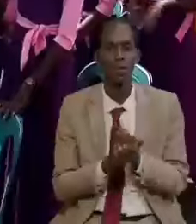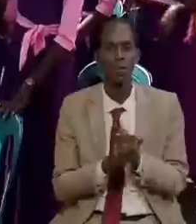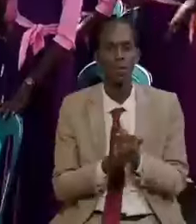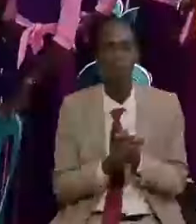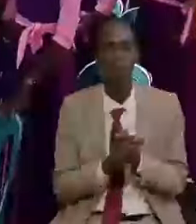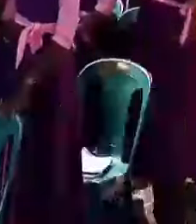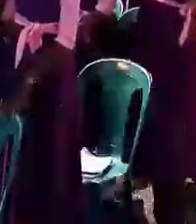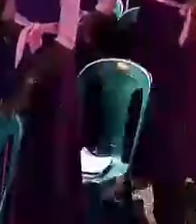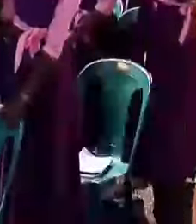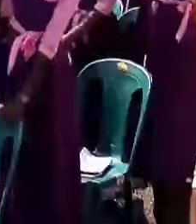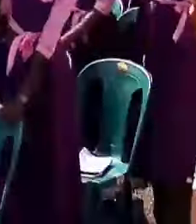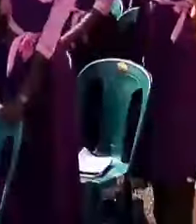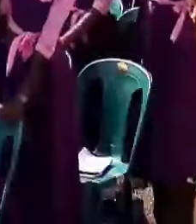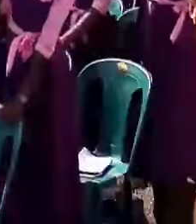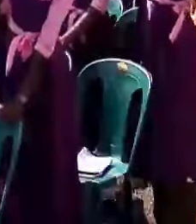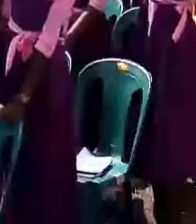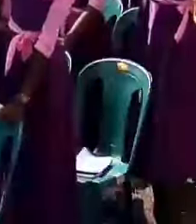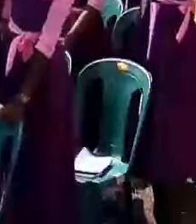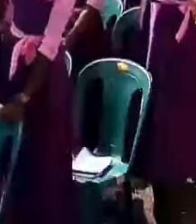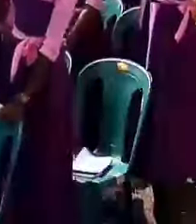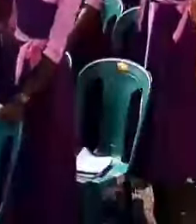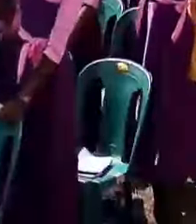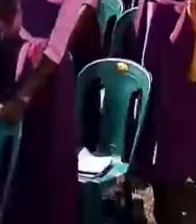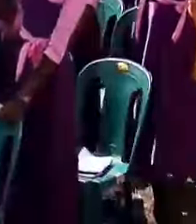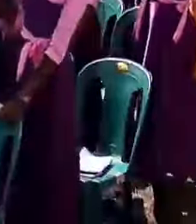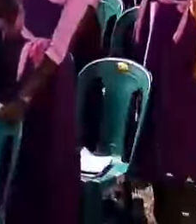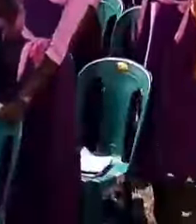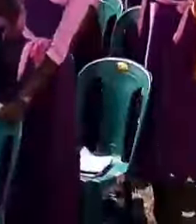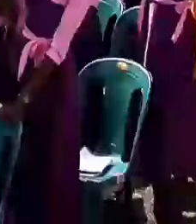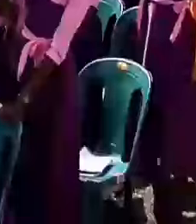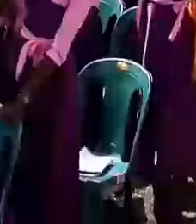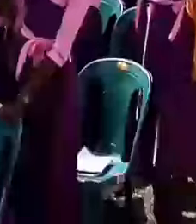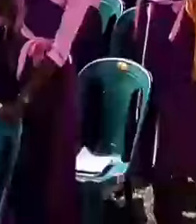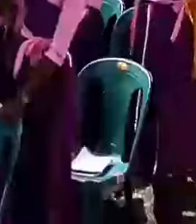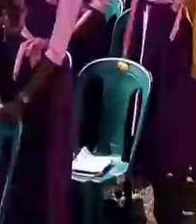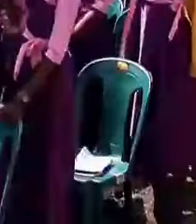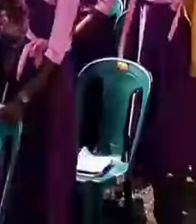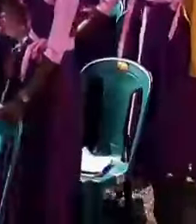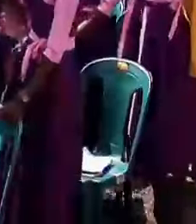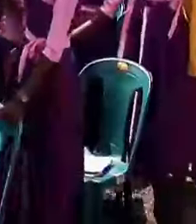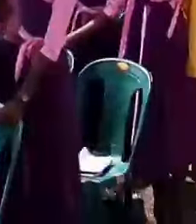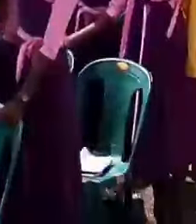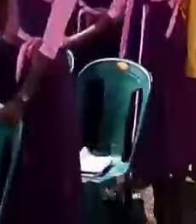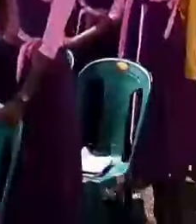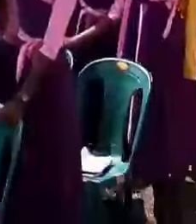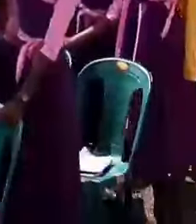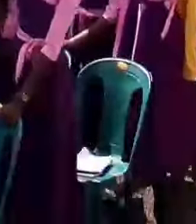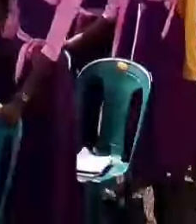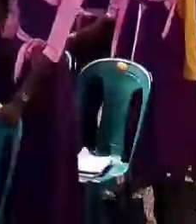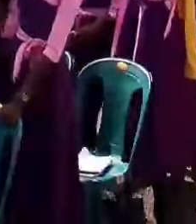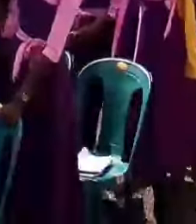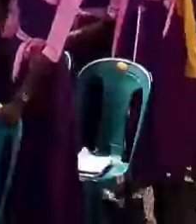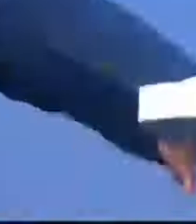in your life. You're waiting for a miracle in the night, so the amen of the afternoon is